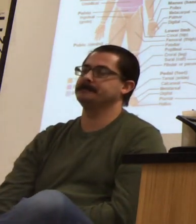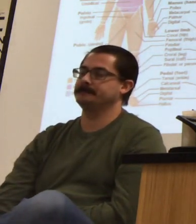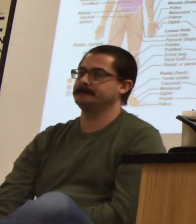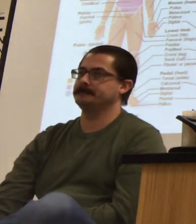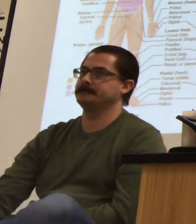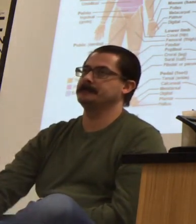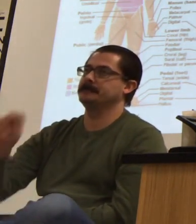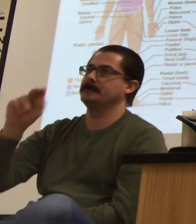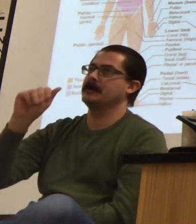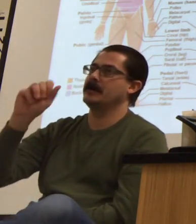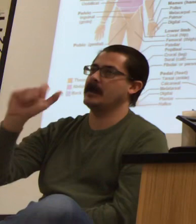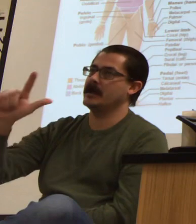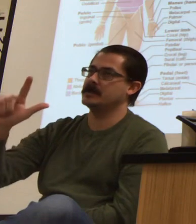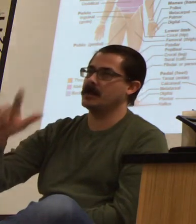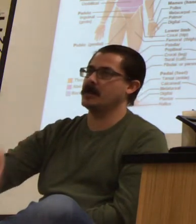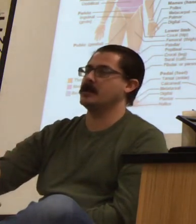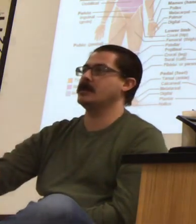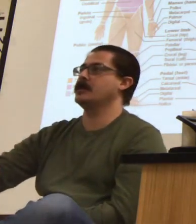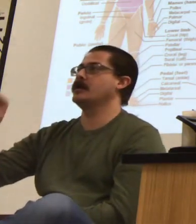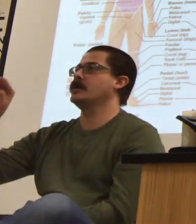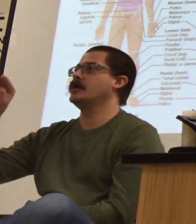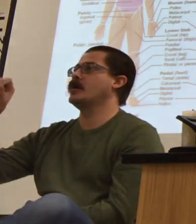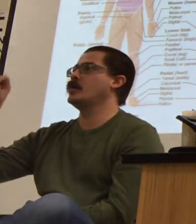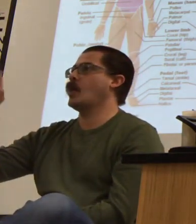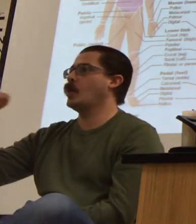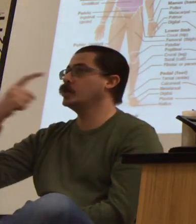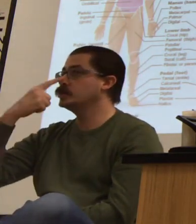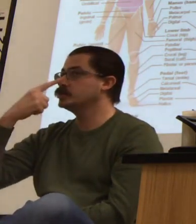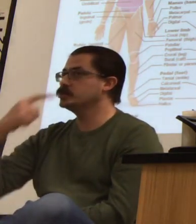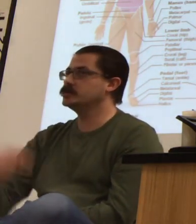nasal nose,